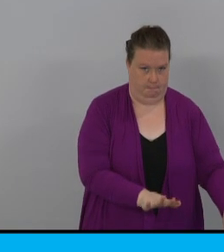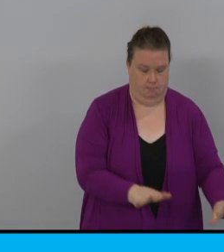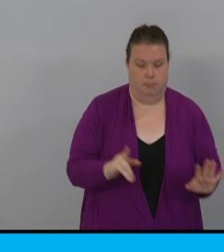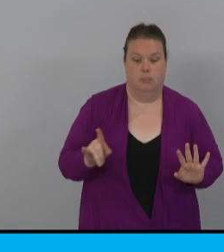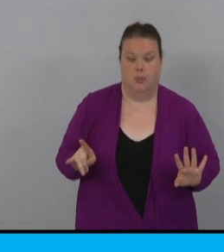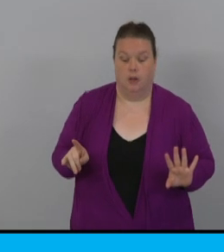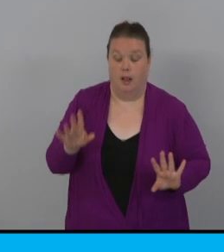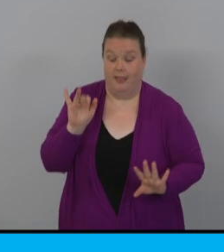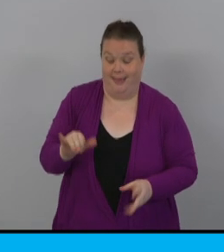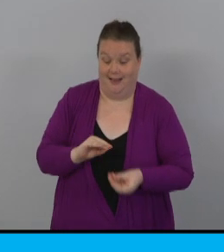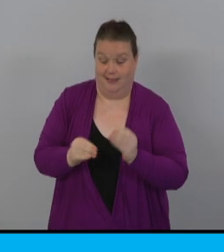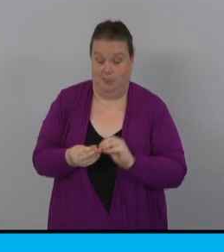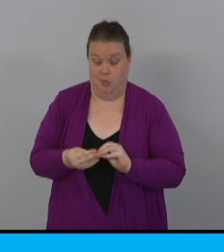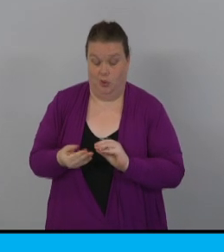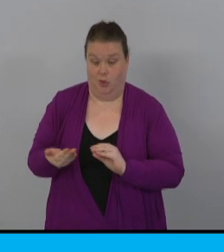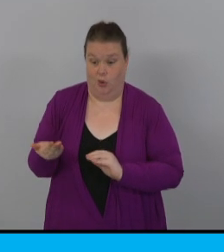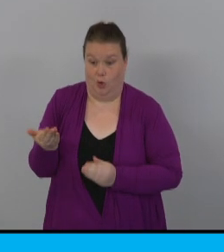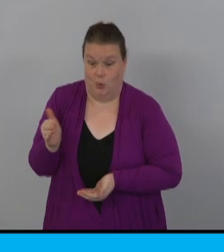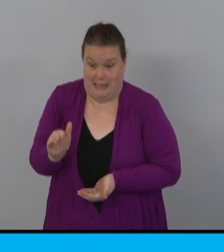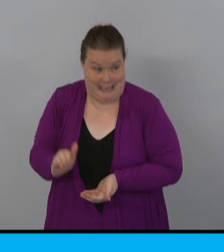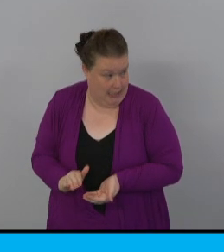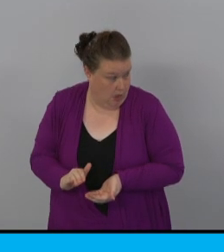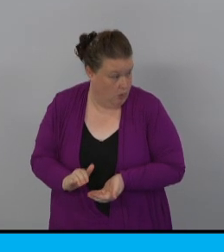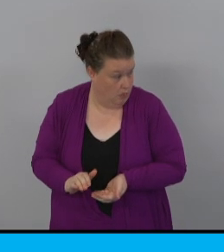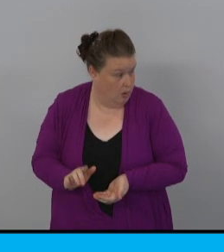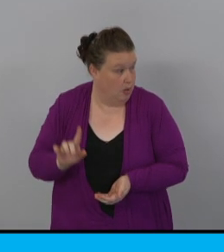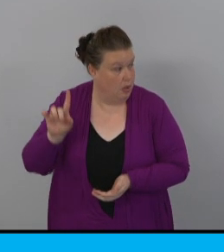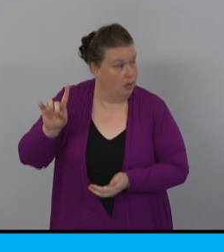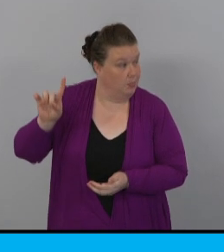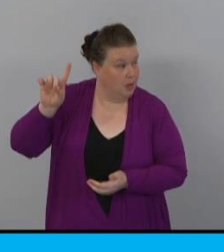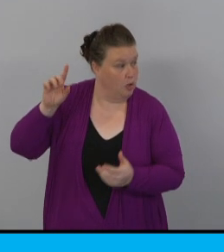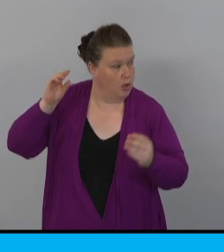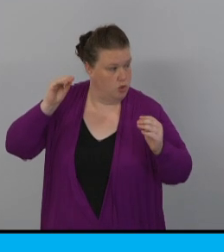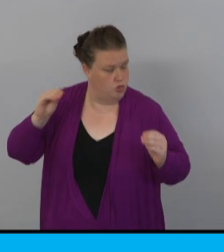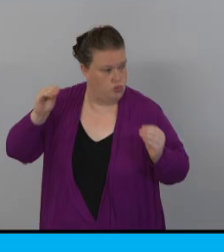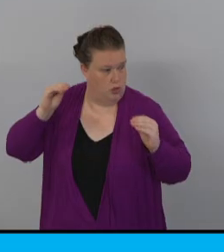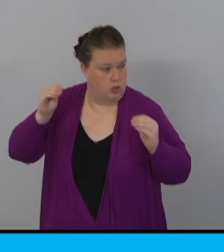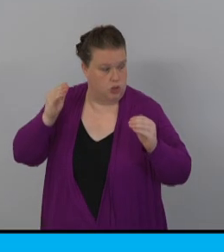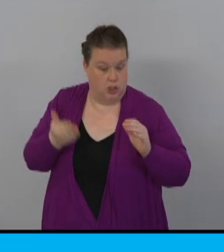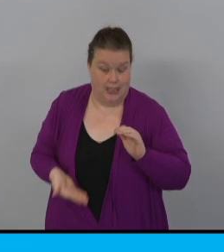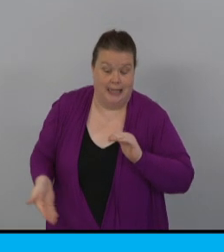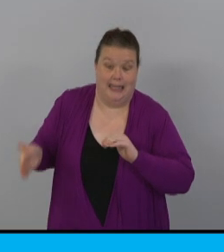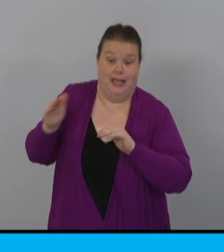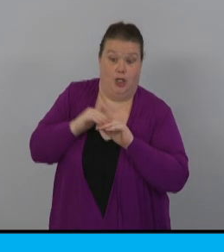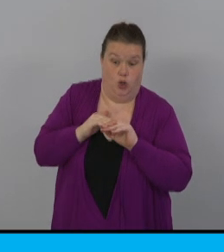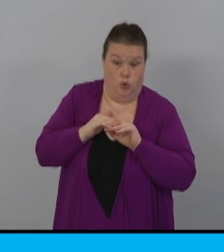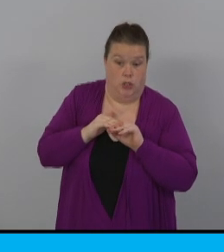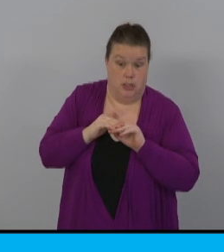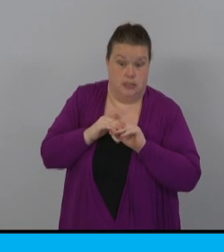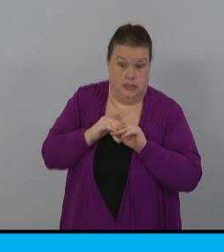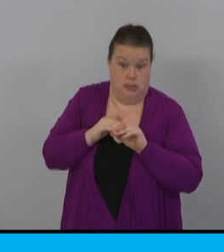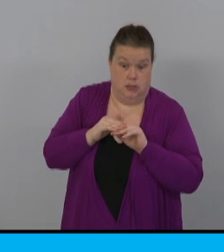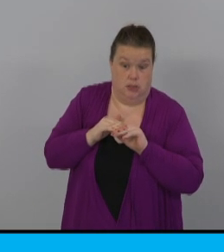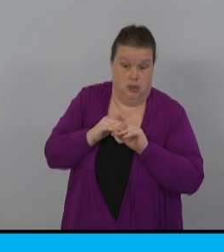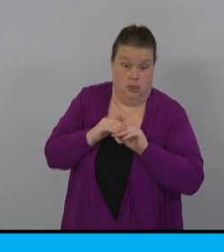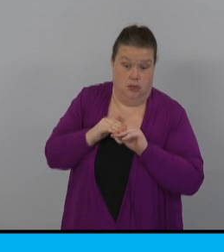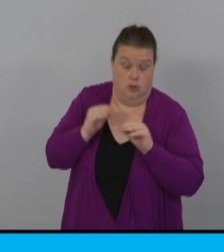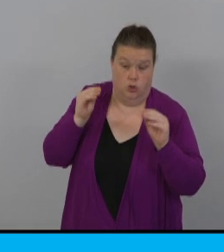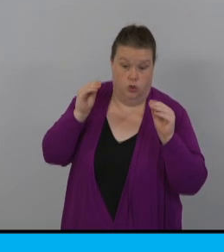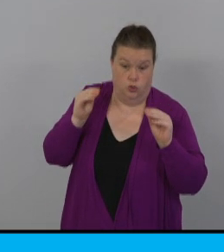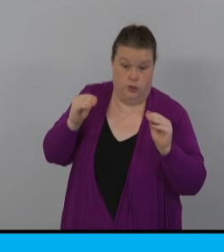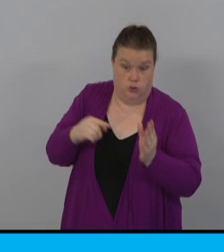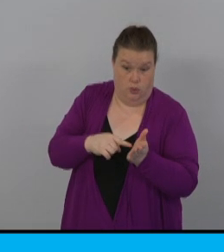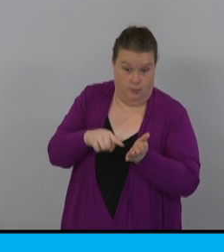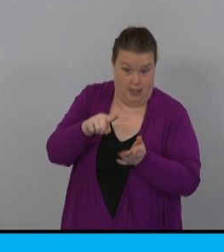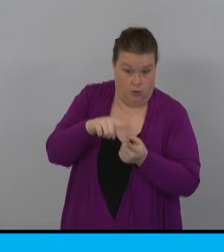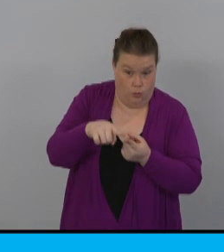number goes down, up here in instruction, that increased tuition that we pay to them is actually in